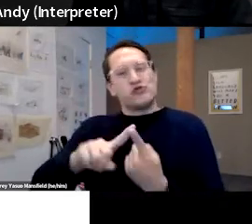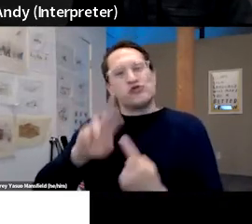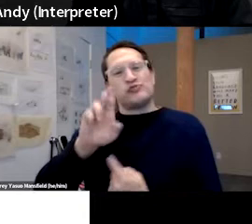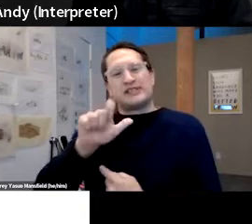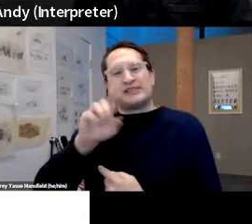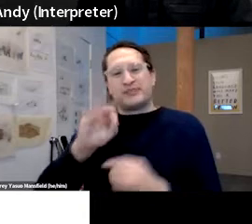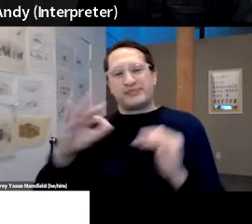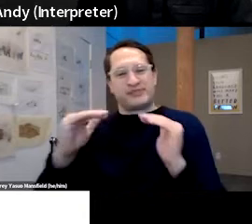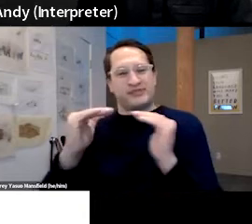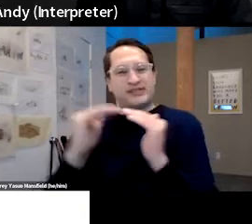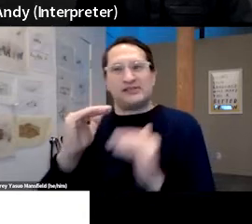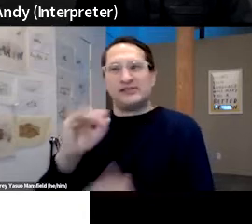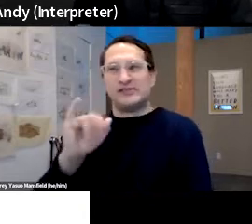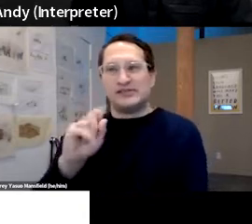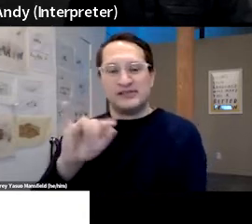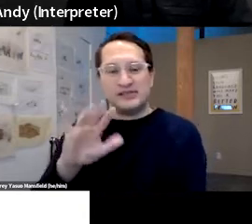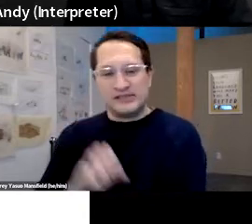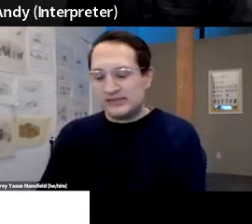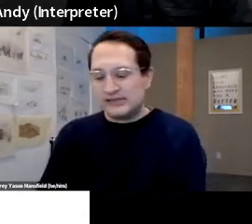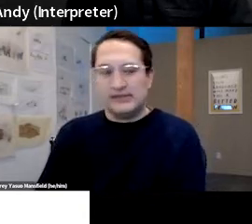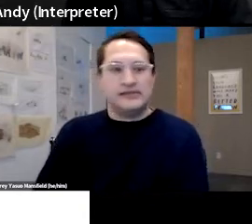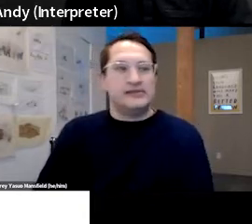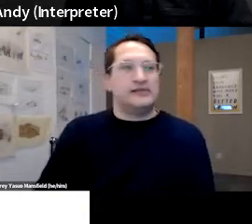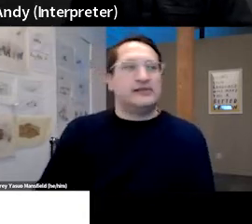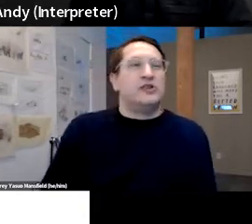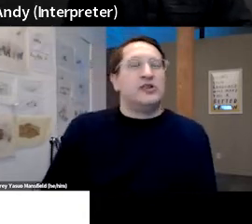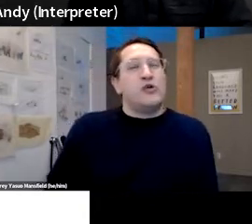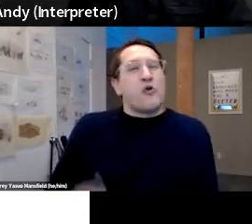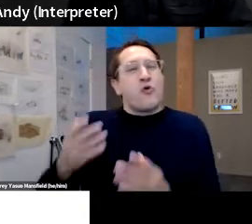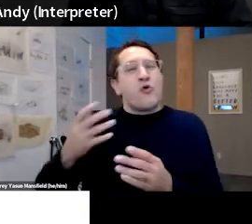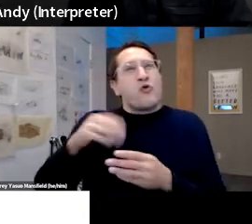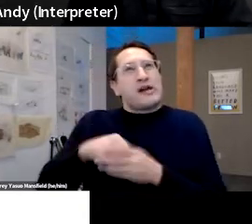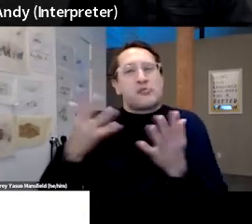realm of rights to a realm of justice.